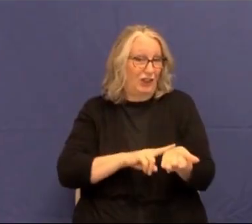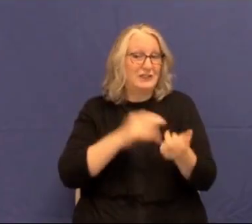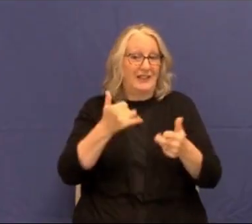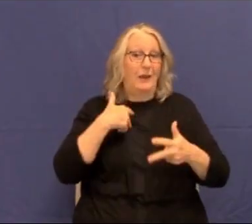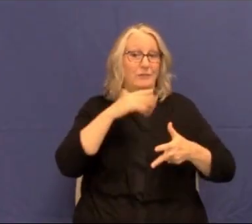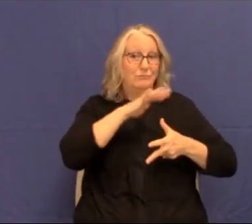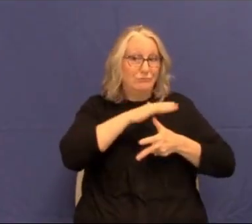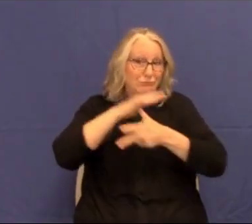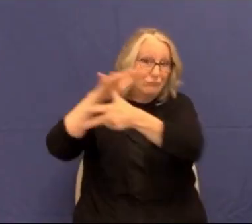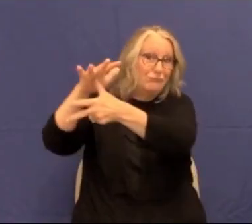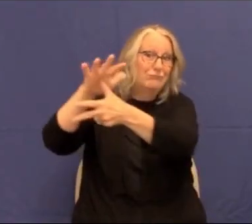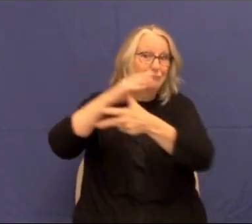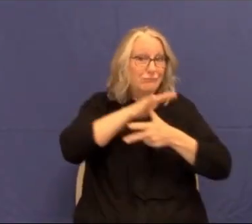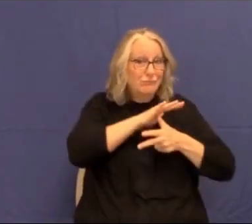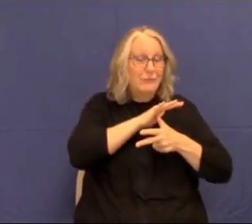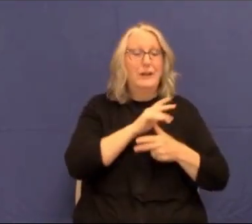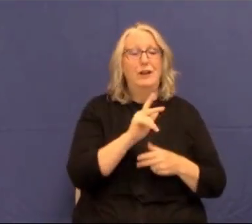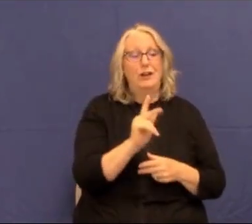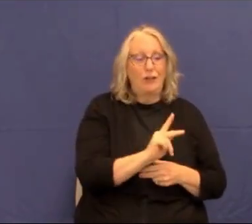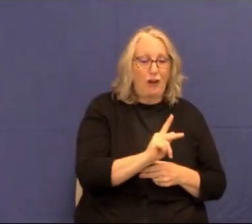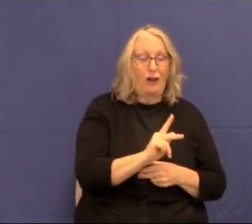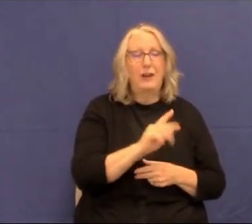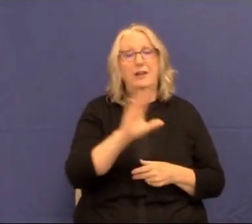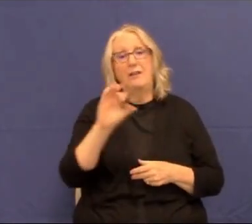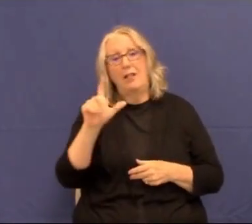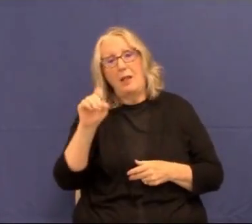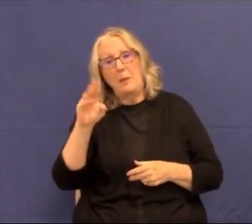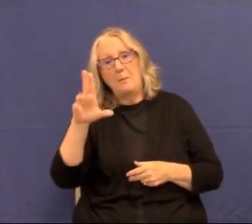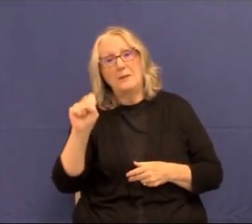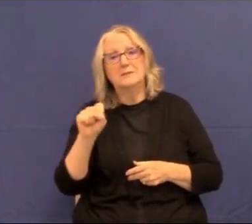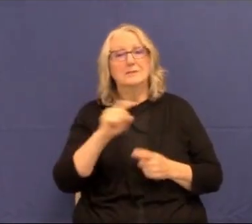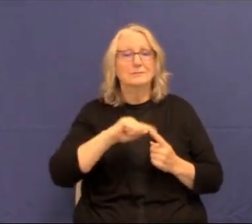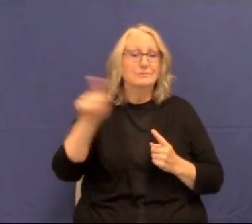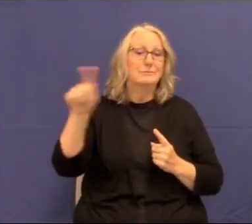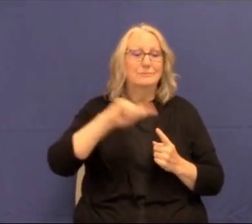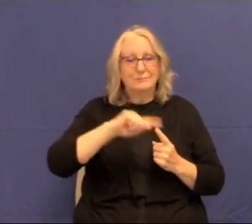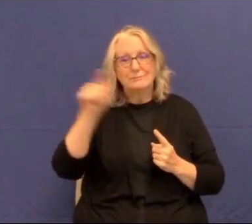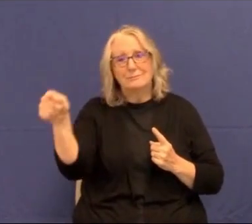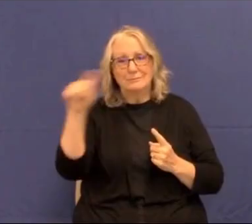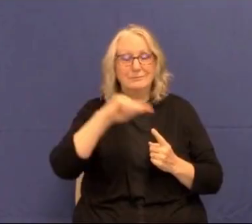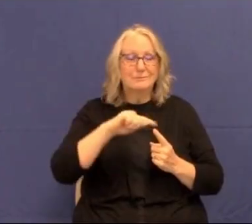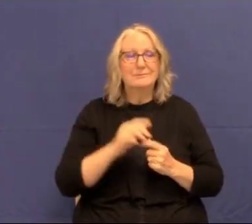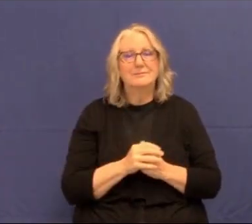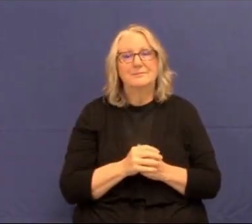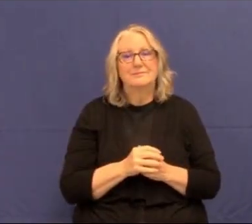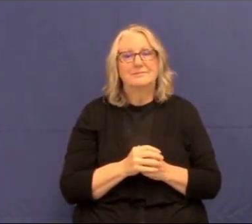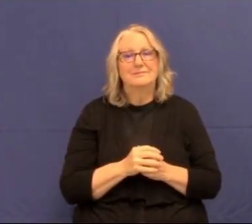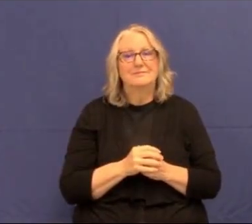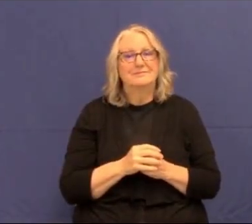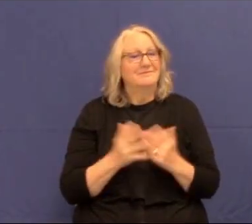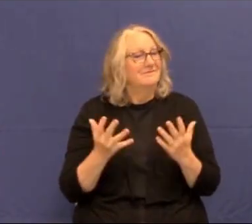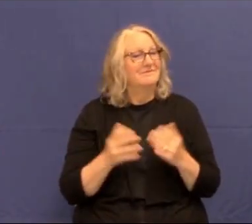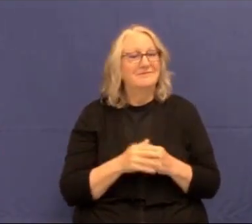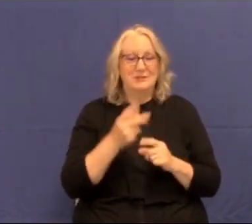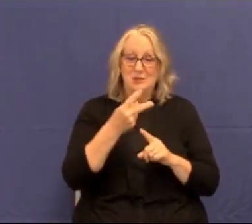flying now kind of between both Kearney and Columbus, kind of just been floating between the two bases.